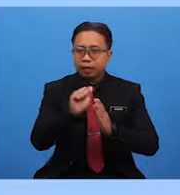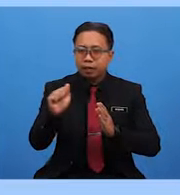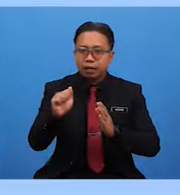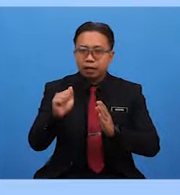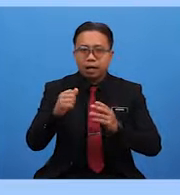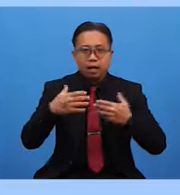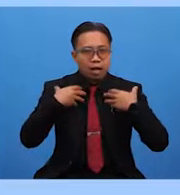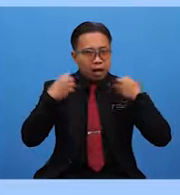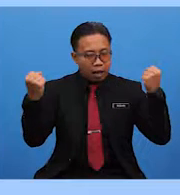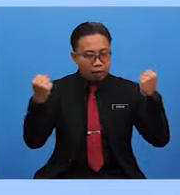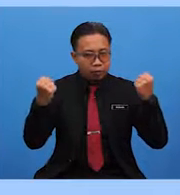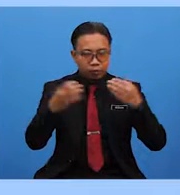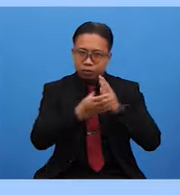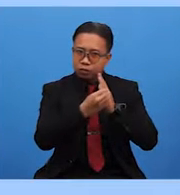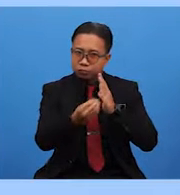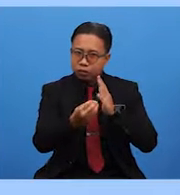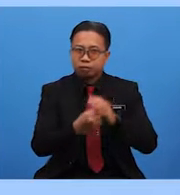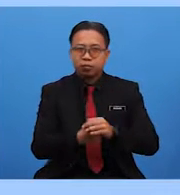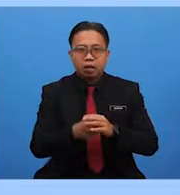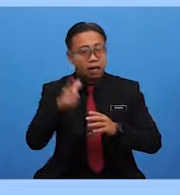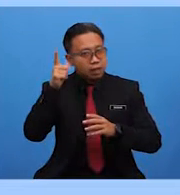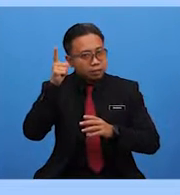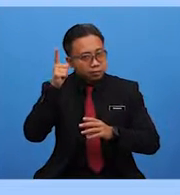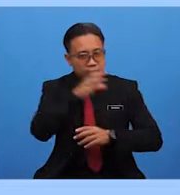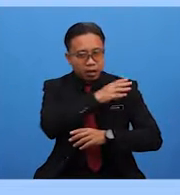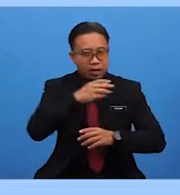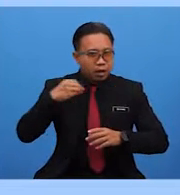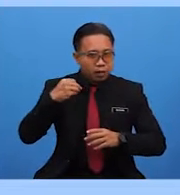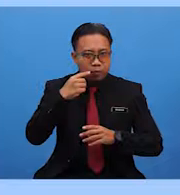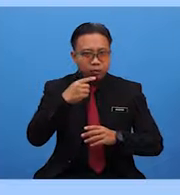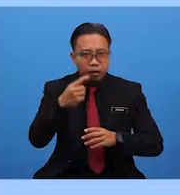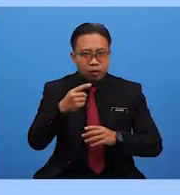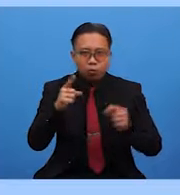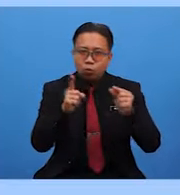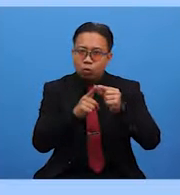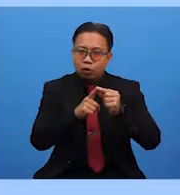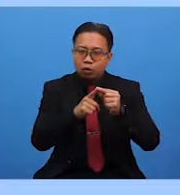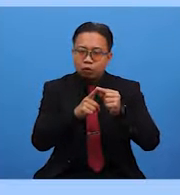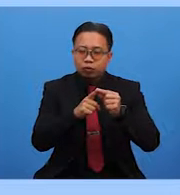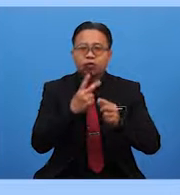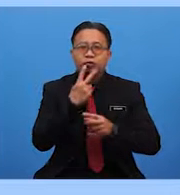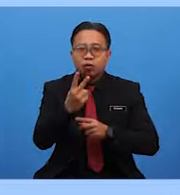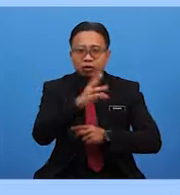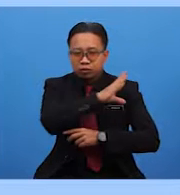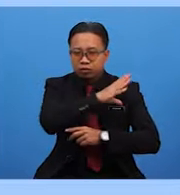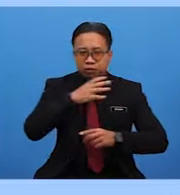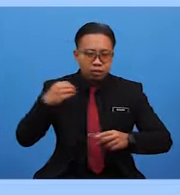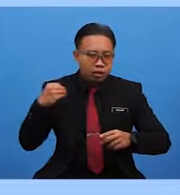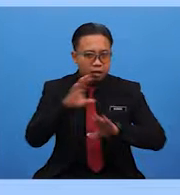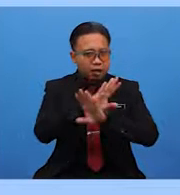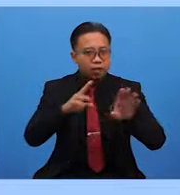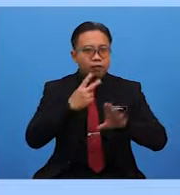expert. Listen and pronounce words with voiced and unvoiced or